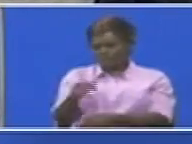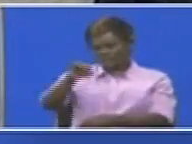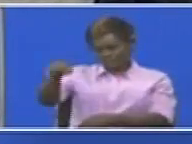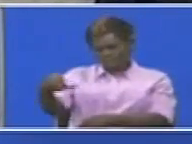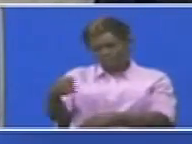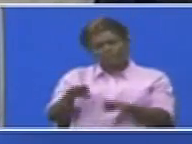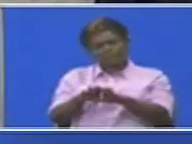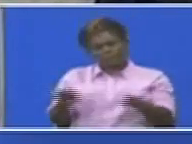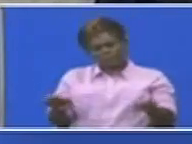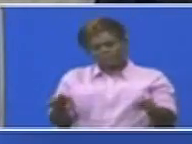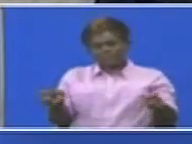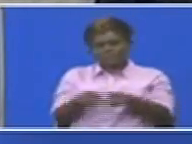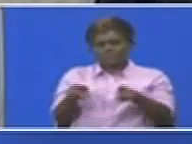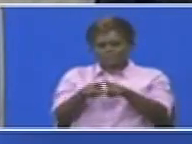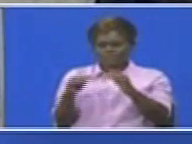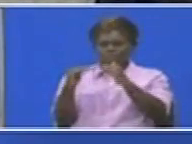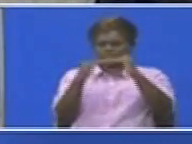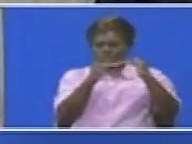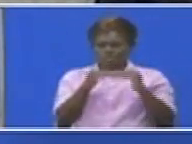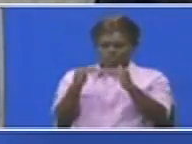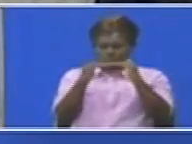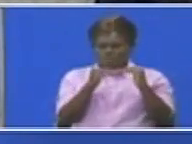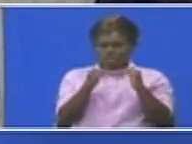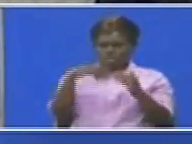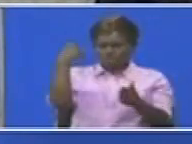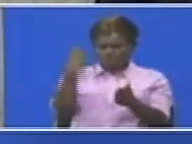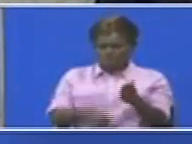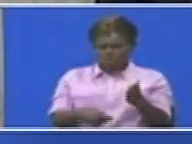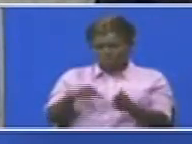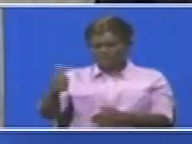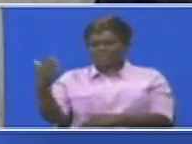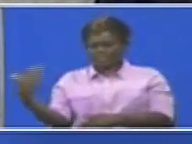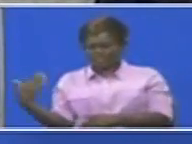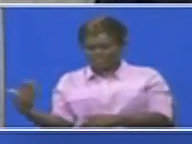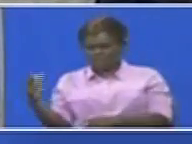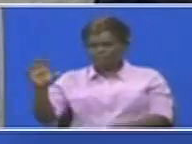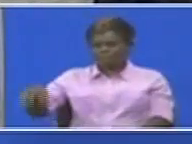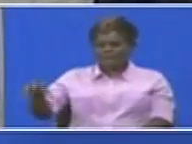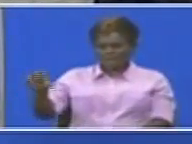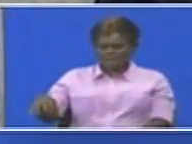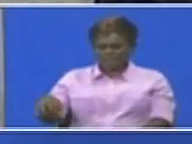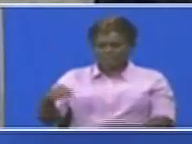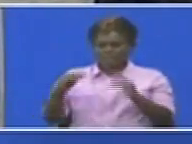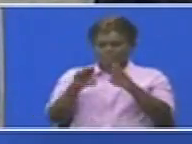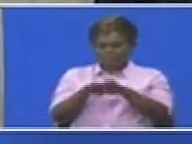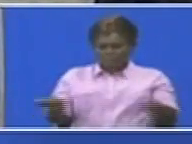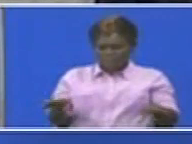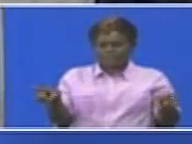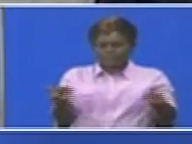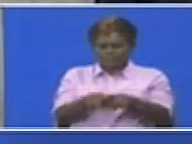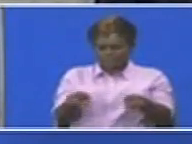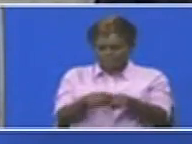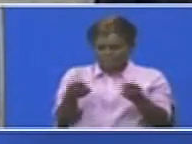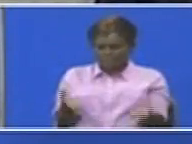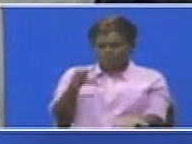stable. And equally, the cost of petroleum products in the international market has stabilized. Mm-hmm.